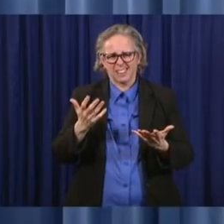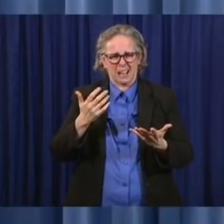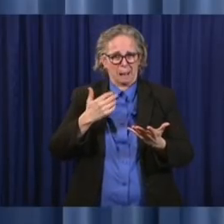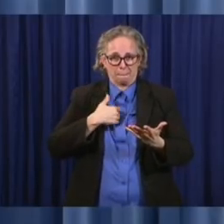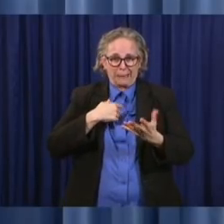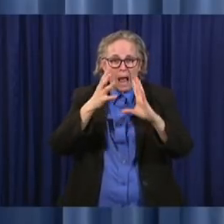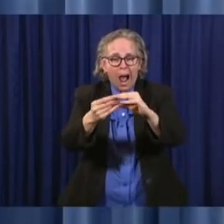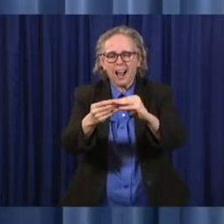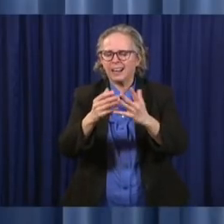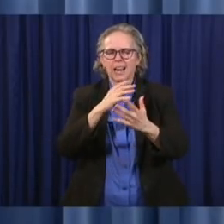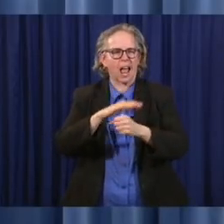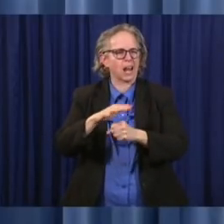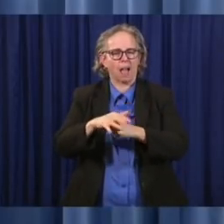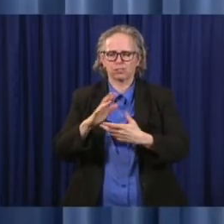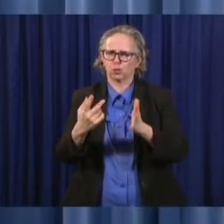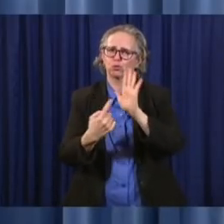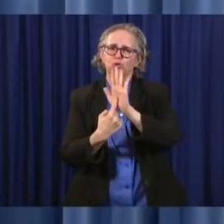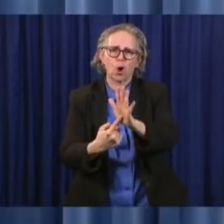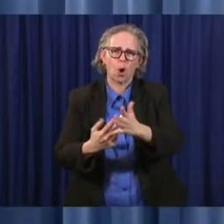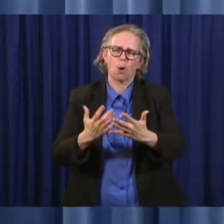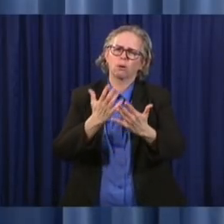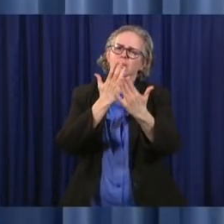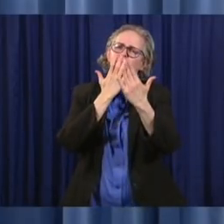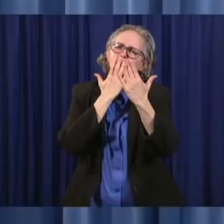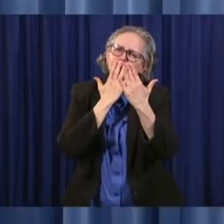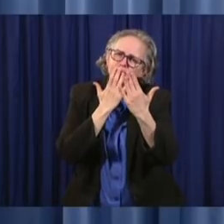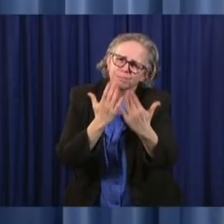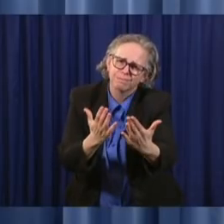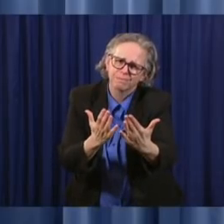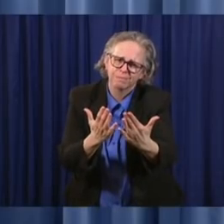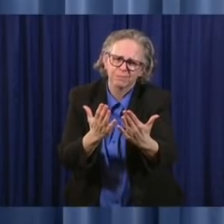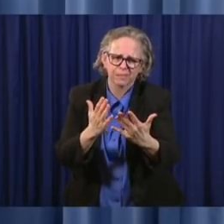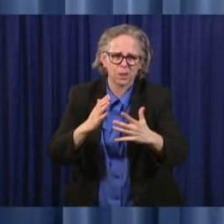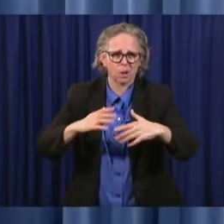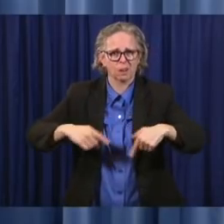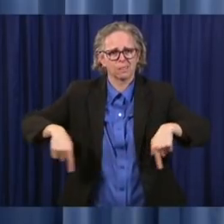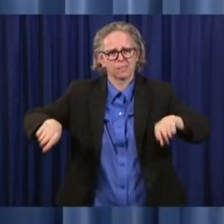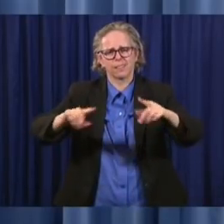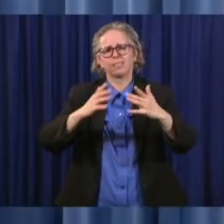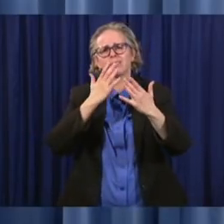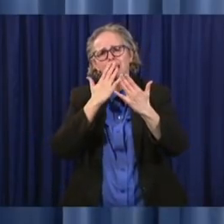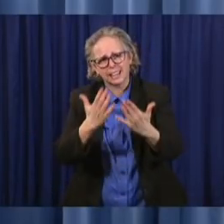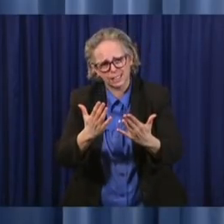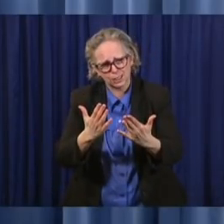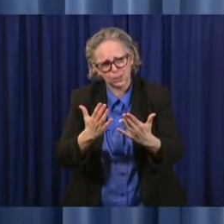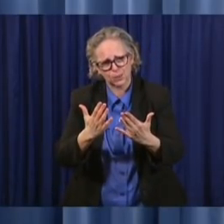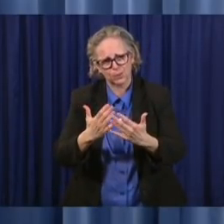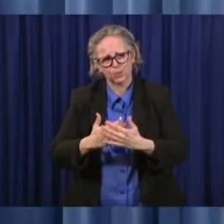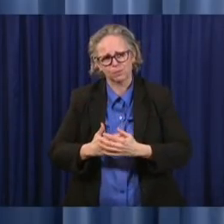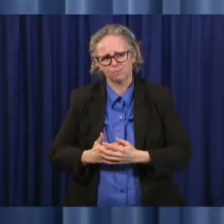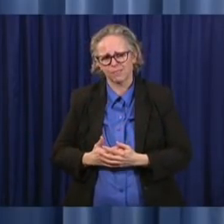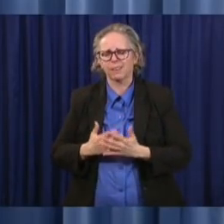to express the gratitude that we all have to you. Thank you so very, very much.